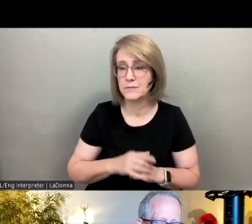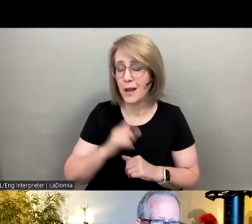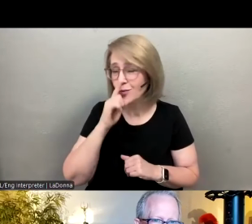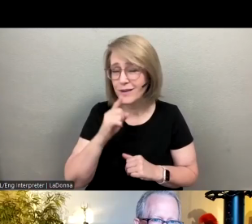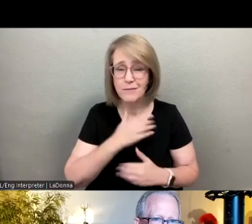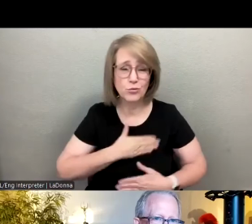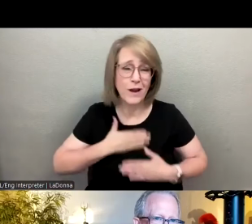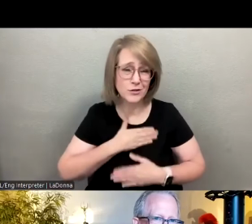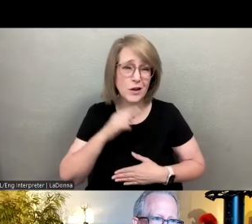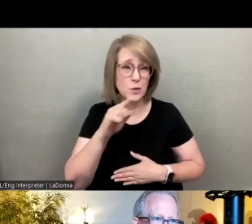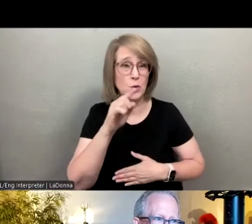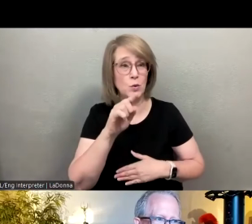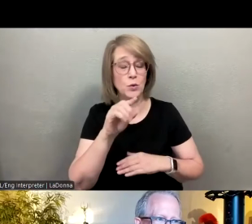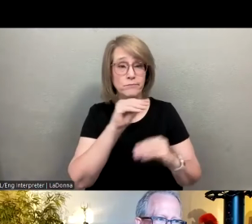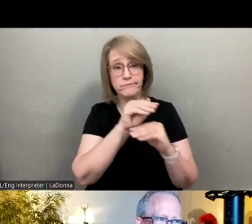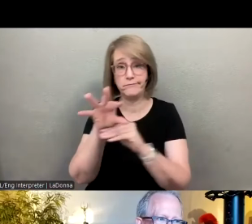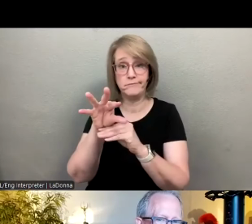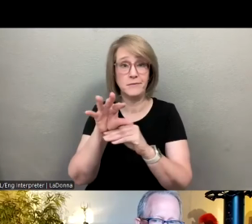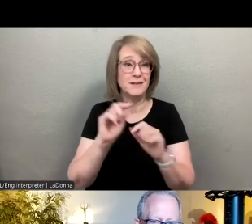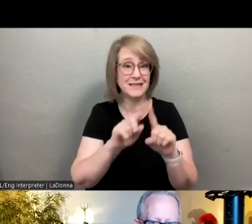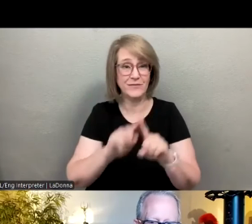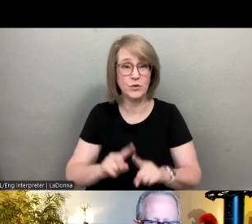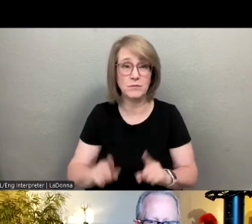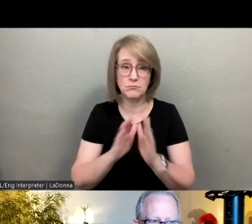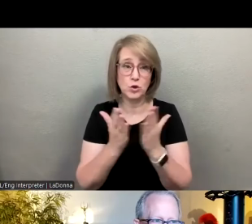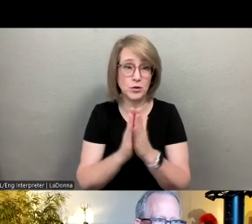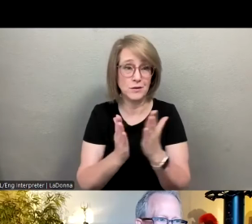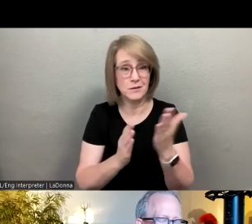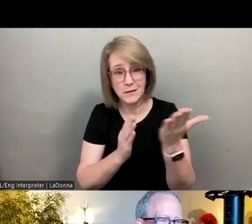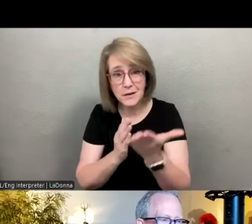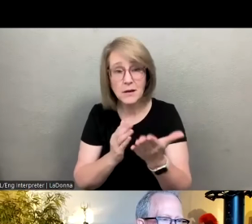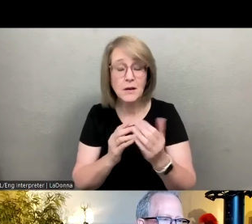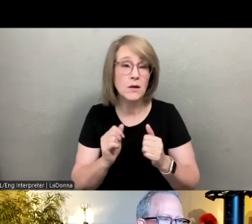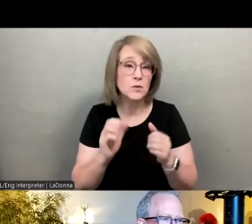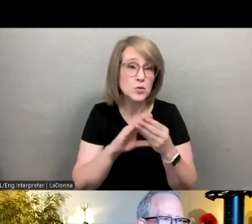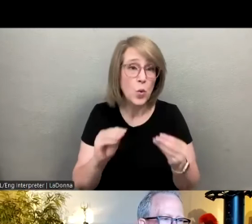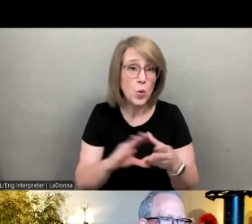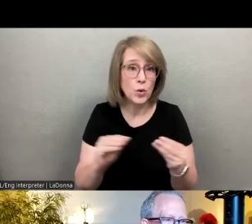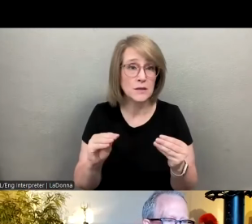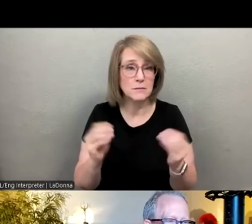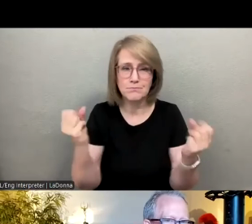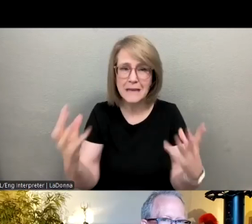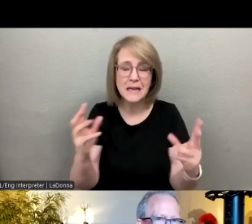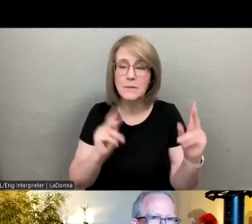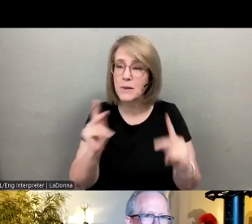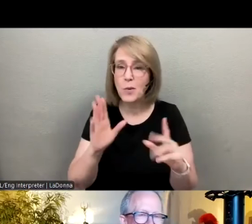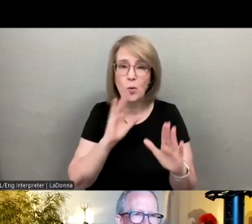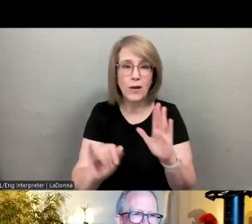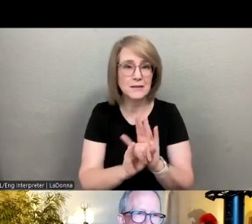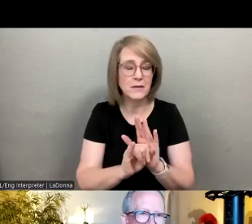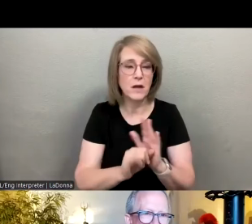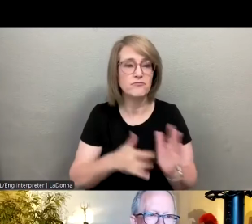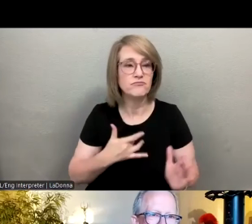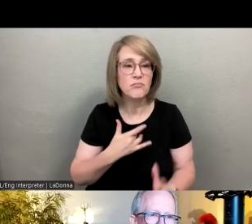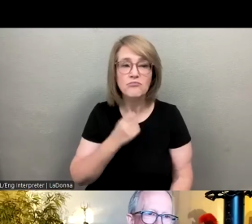highlighting all these books and all these people's stories, because for every one of those stories, there's somebody else out there that's going to identify it and maybe find a little comfort in that they're not